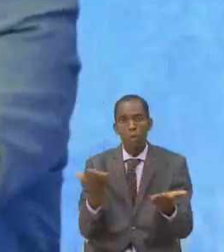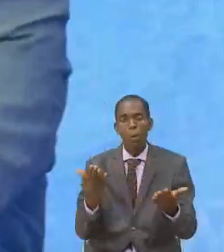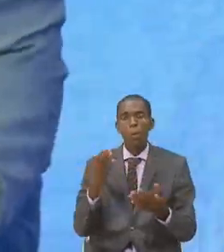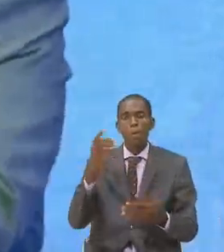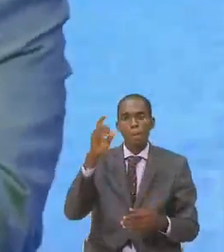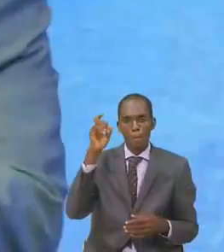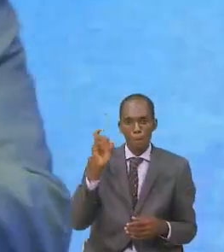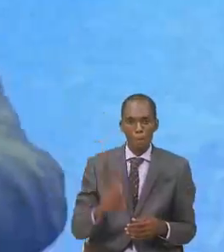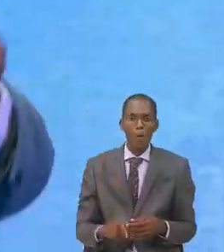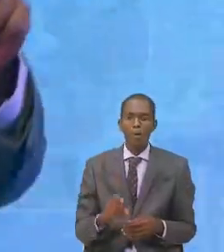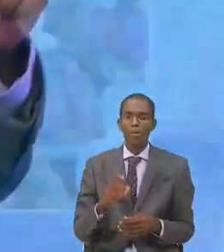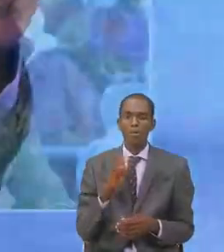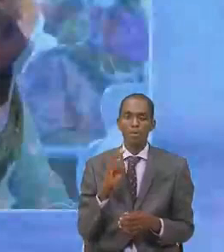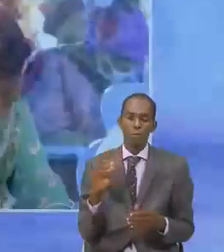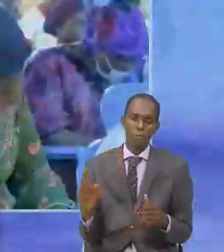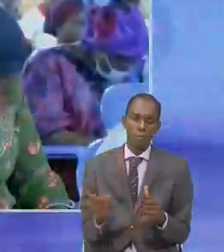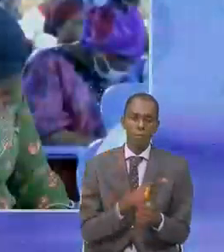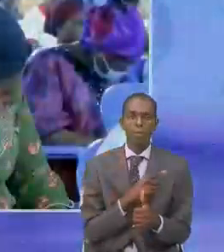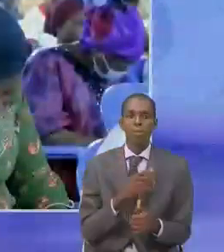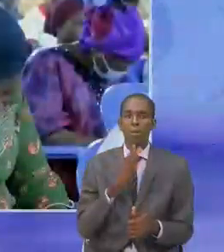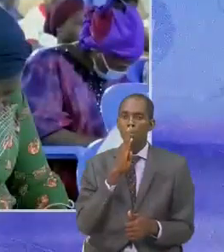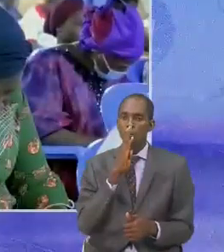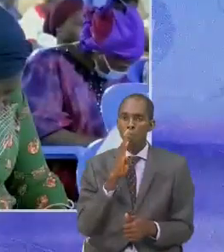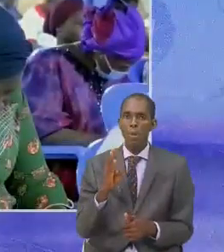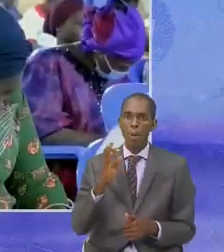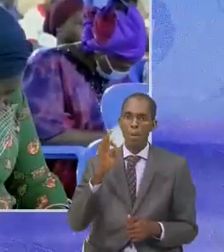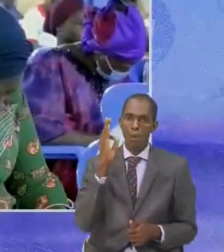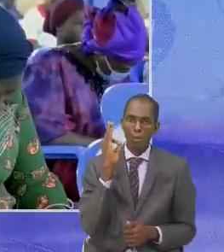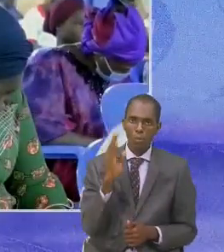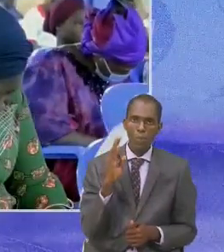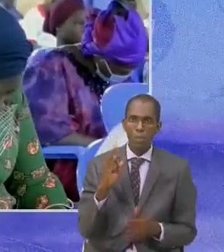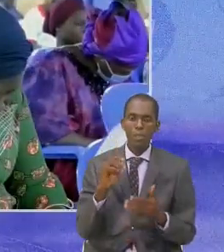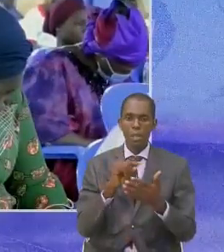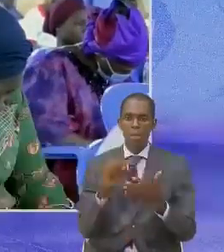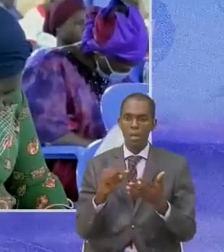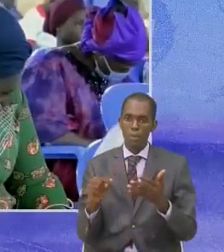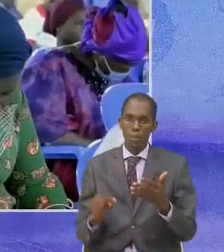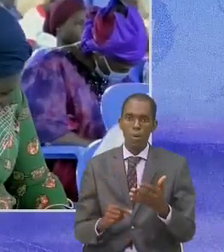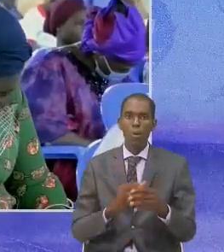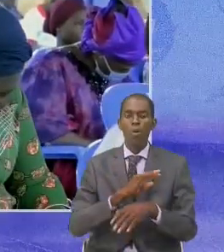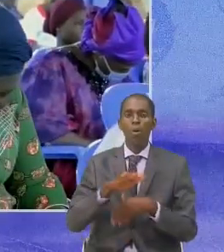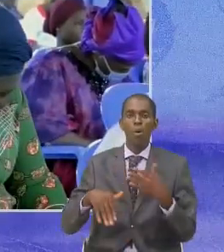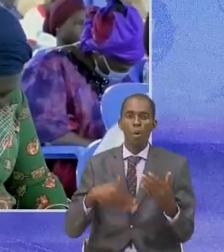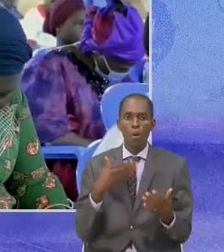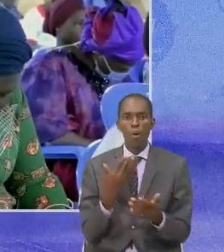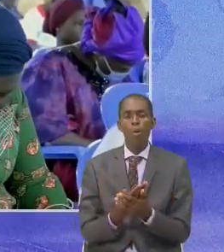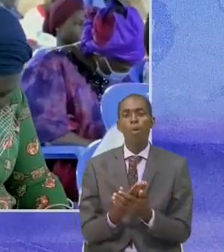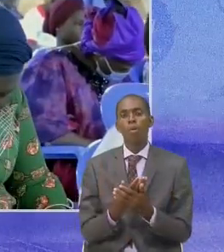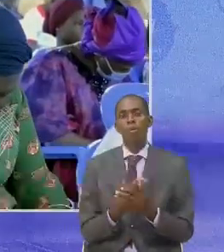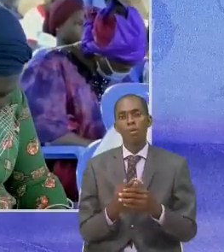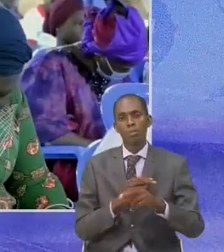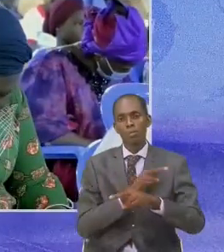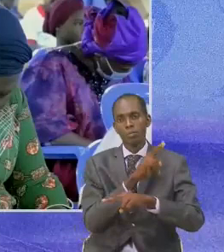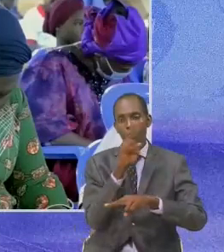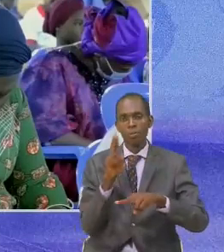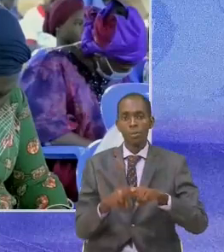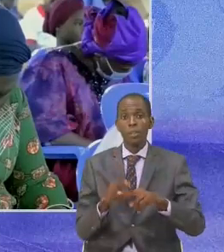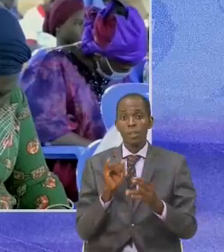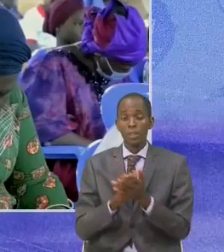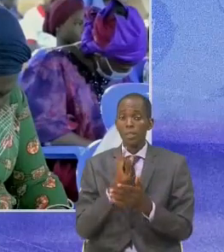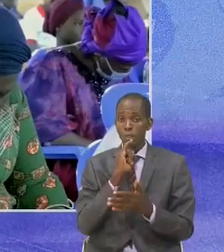you. The gospel. And the gospel must first be preached